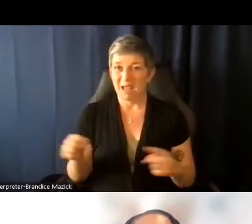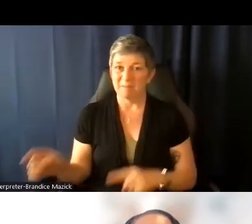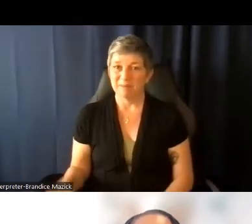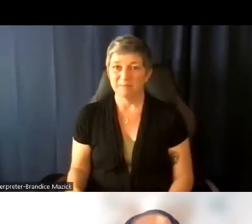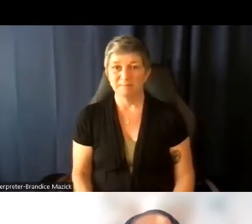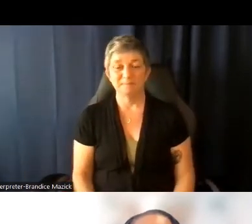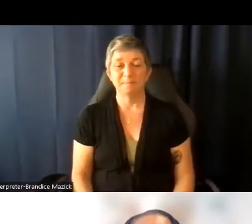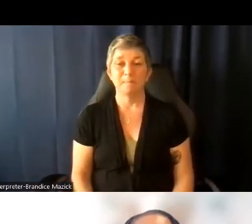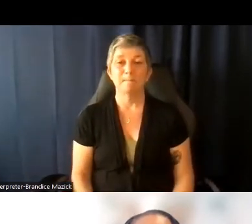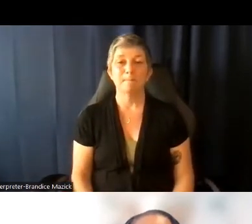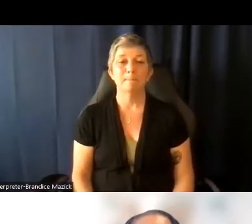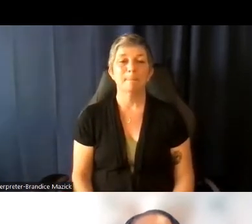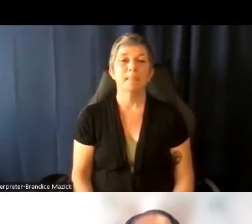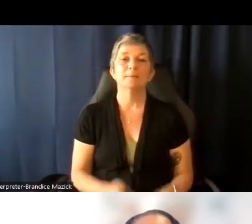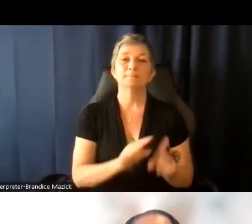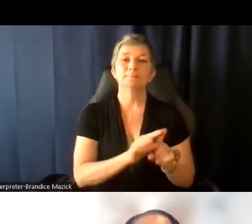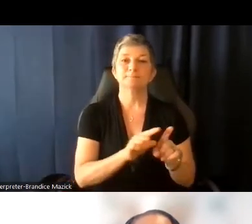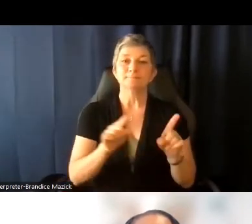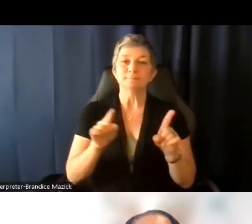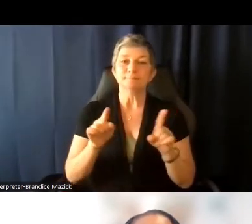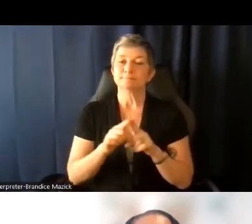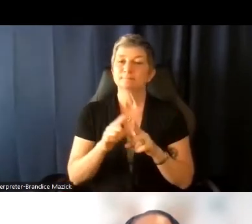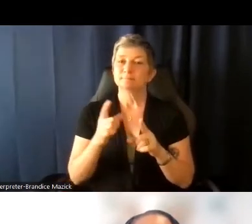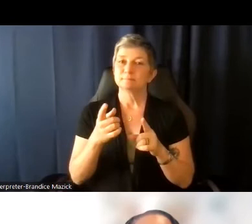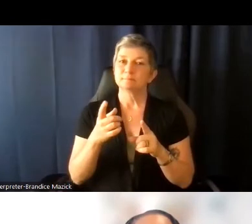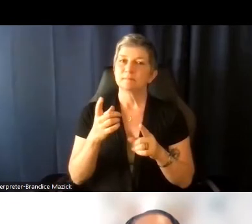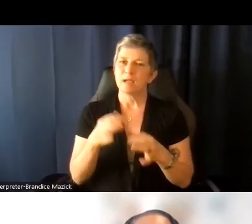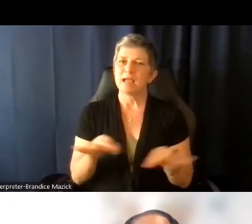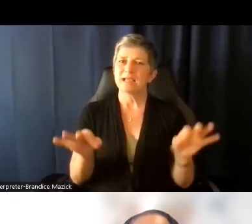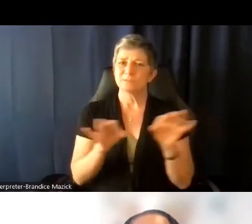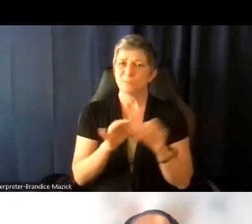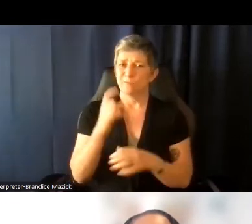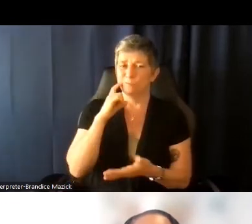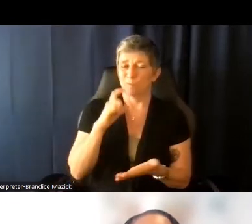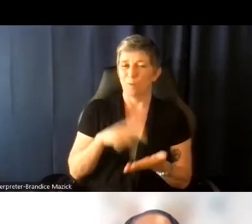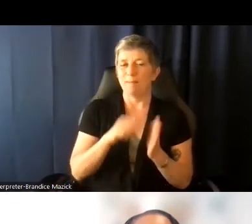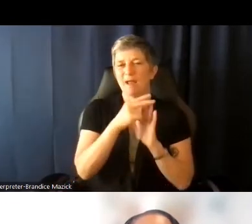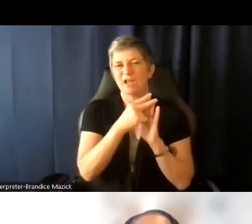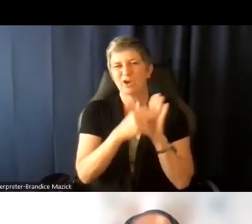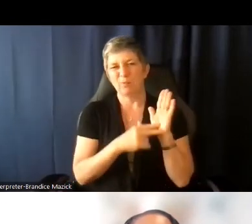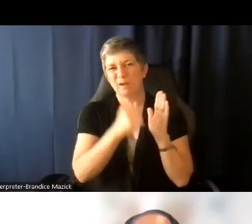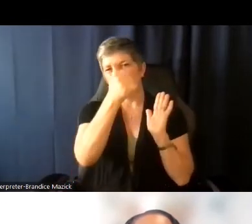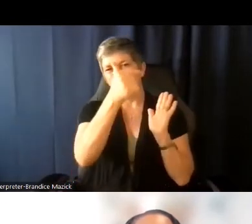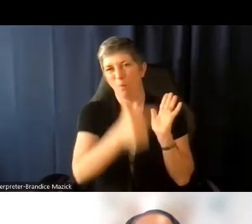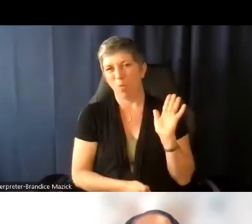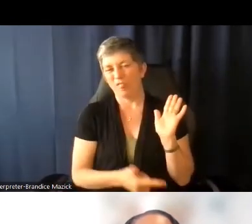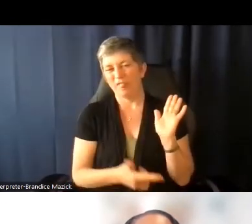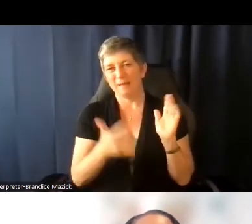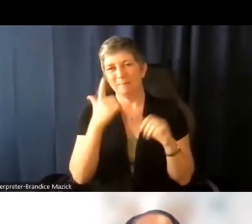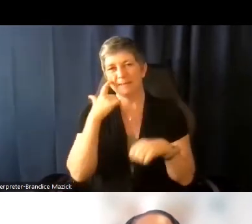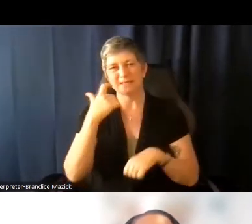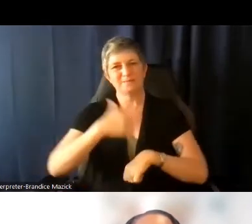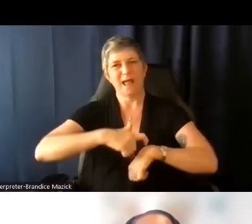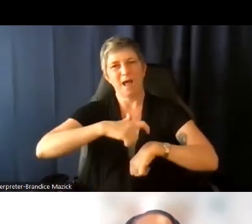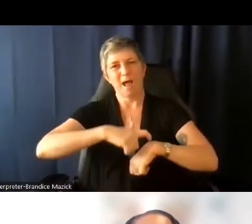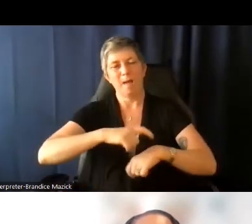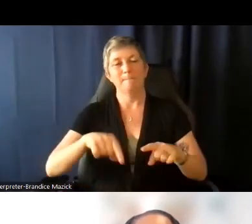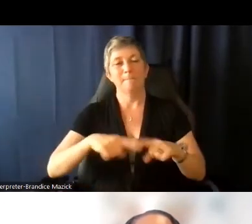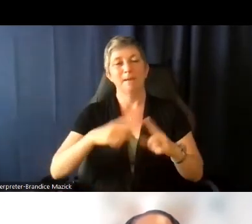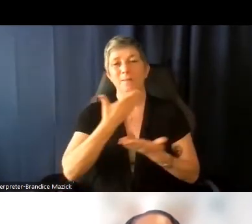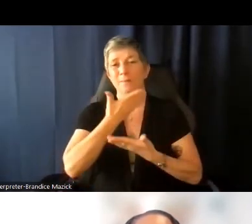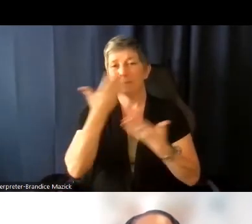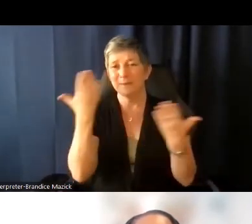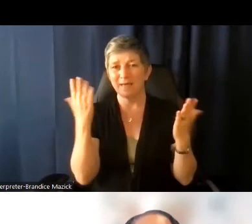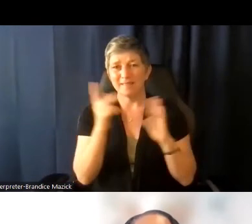And so it's also worth noting here, I'm not going to read the whole thing in the interest of time, but that there's nothing in this